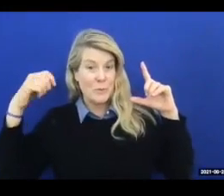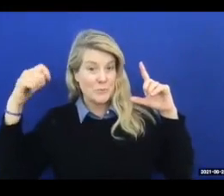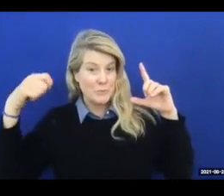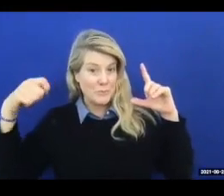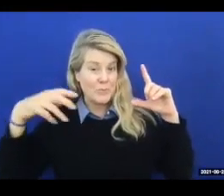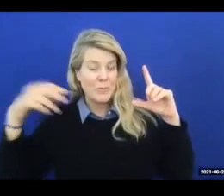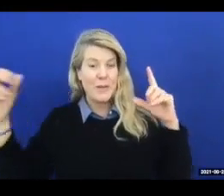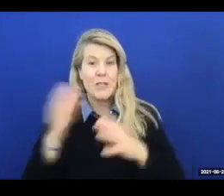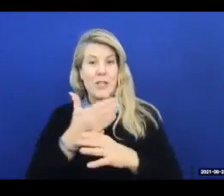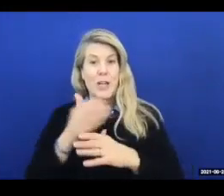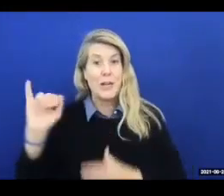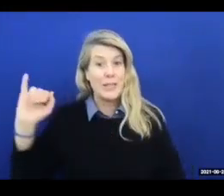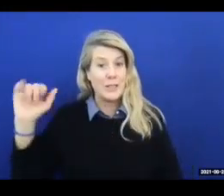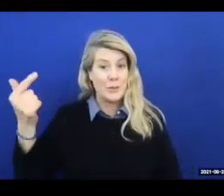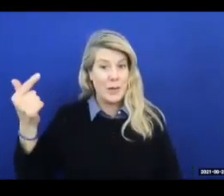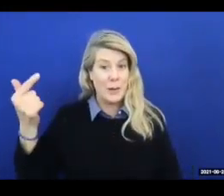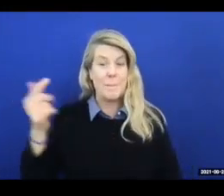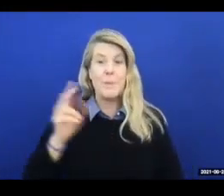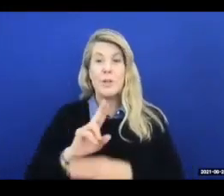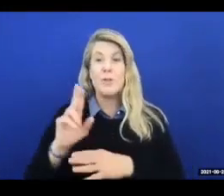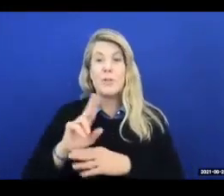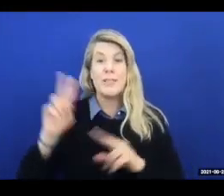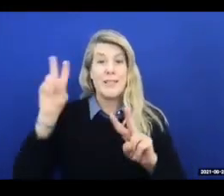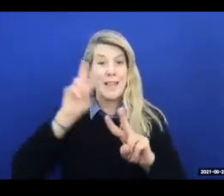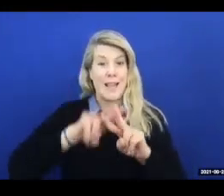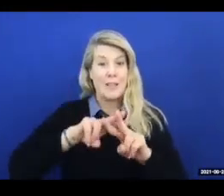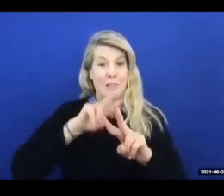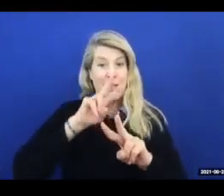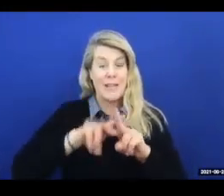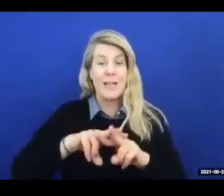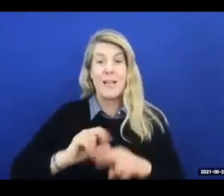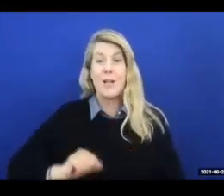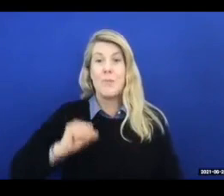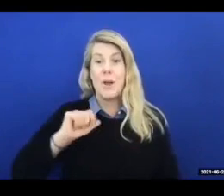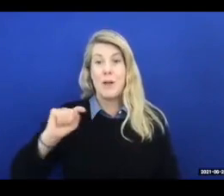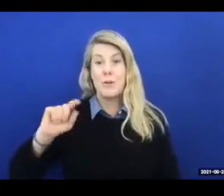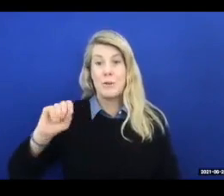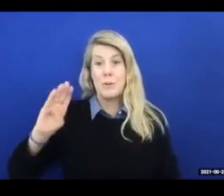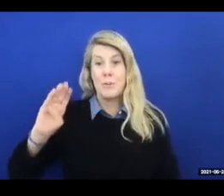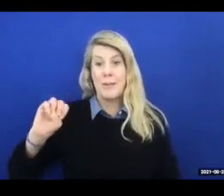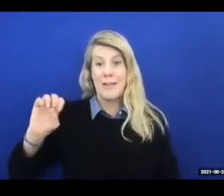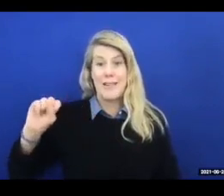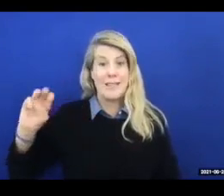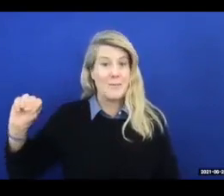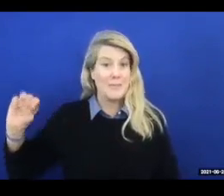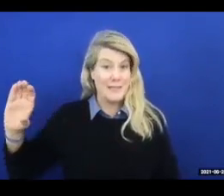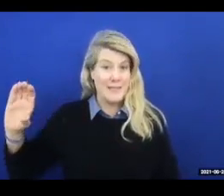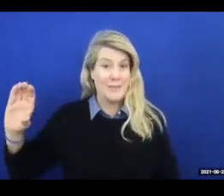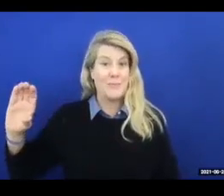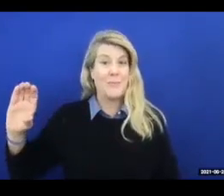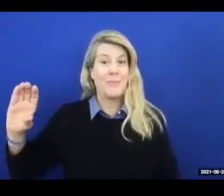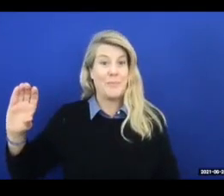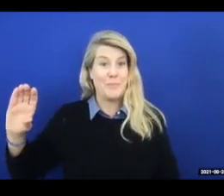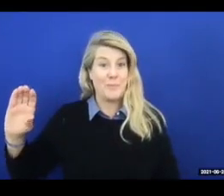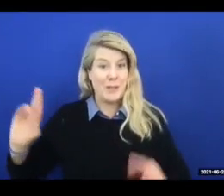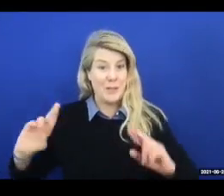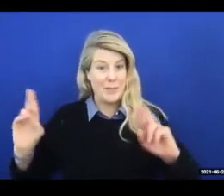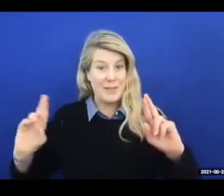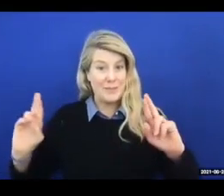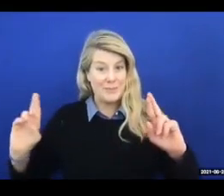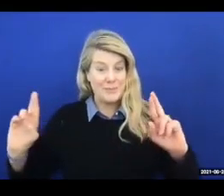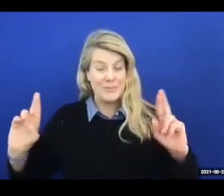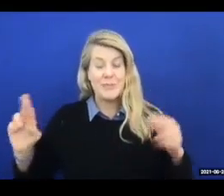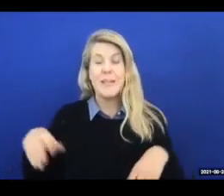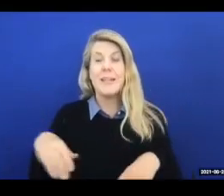on Instagram using the hashtag Proud to be SMC.